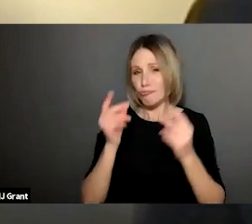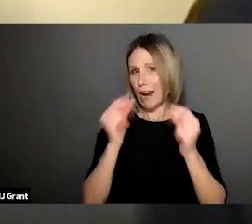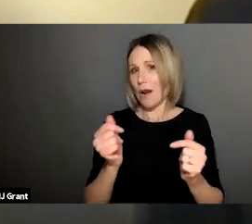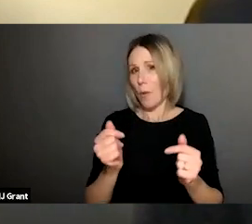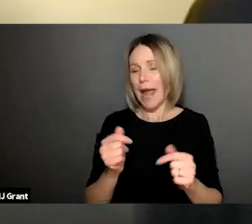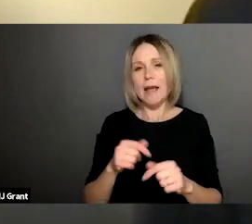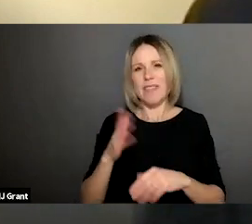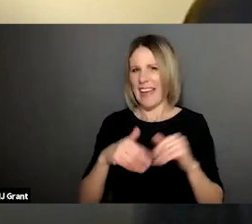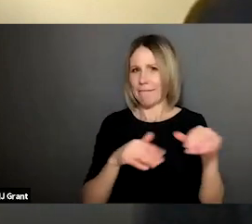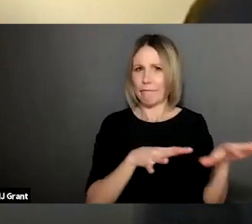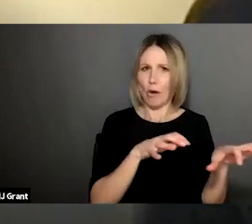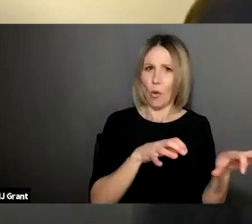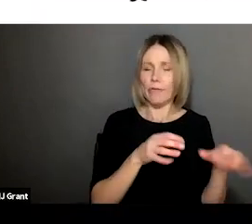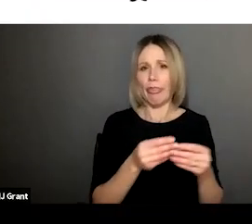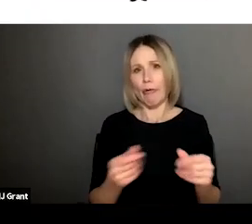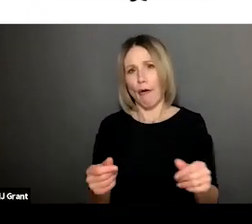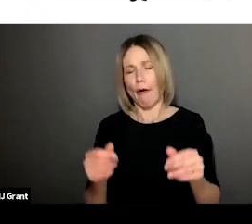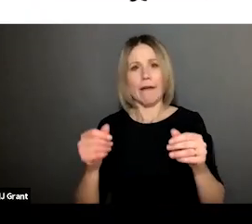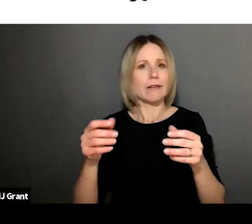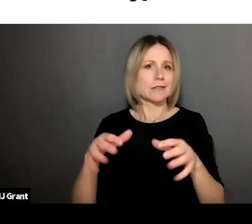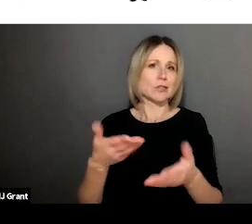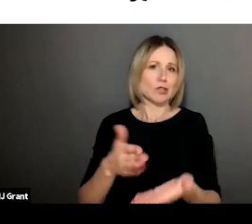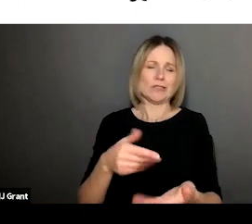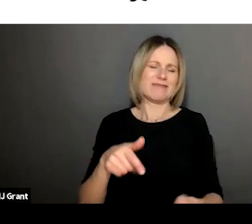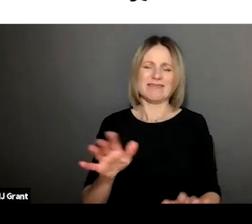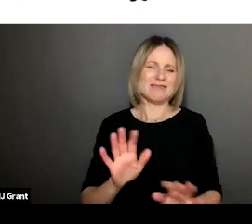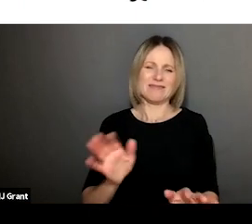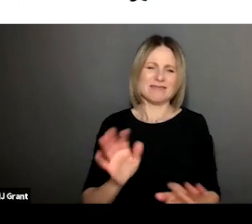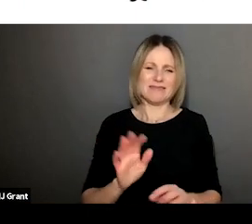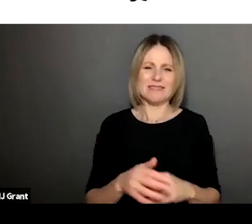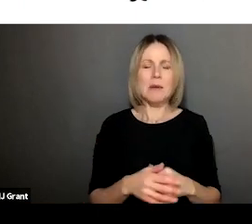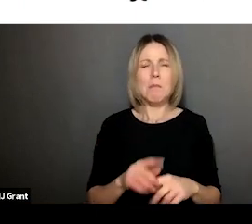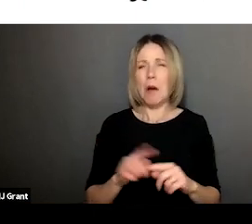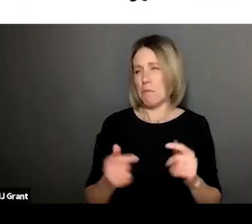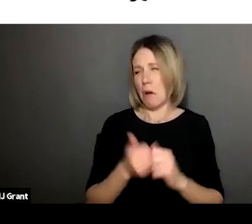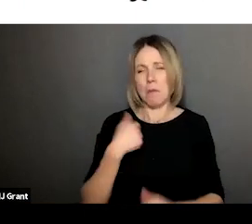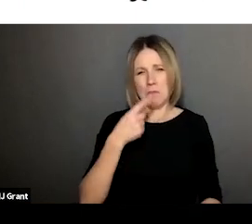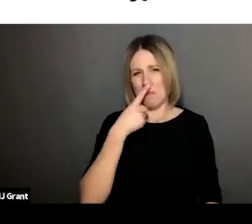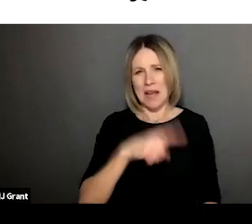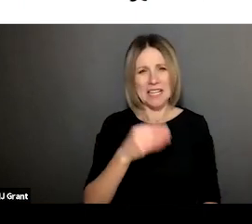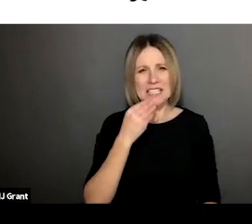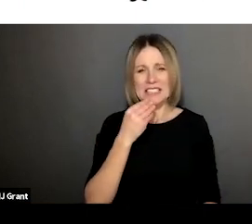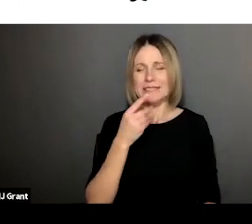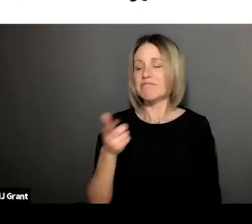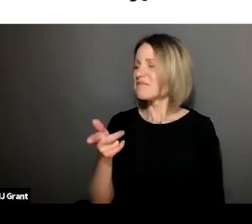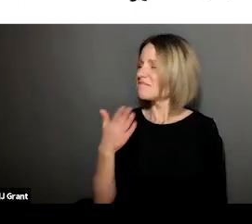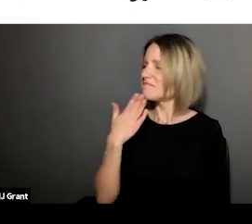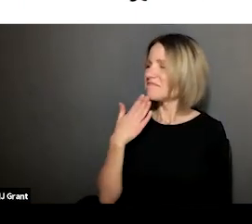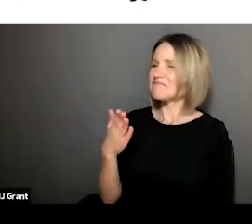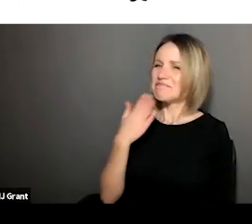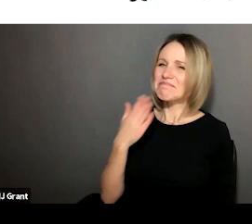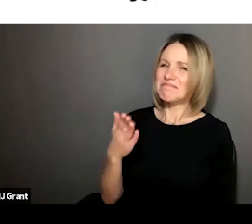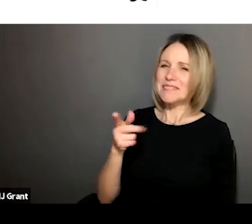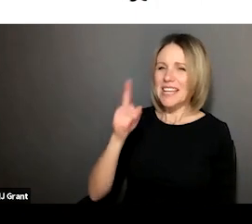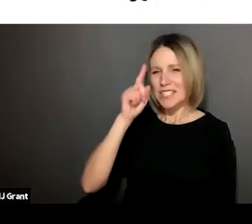hard pass. That's probably a good policy, especially when you were a restaurant critic. That's I think a